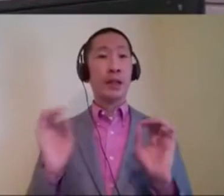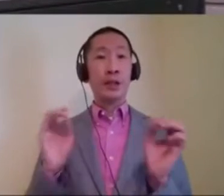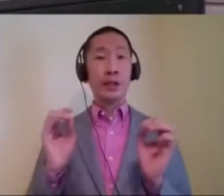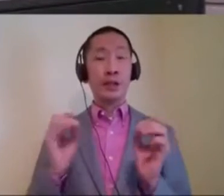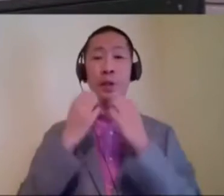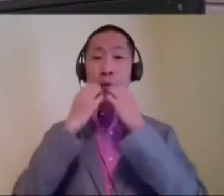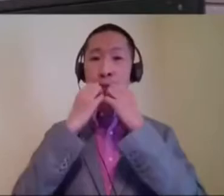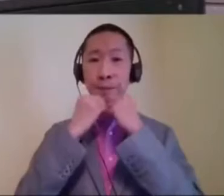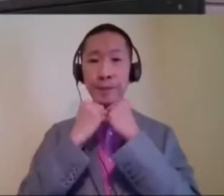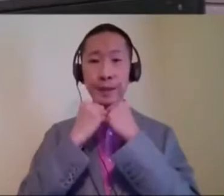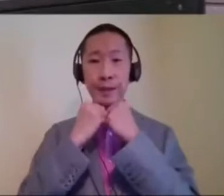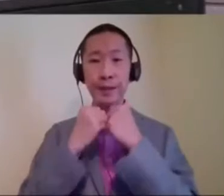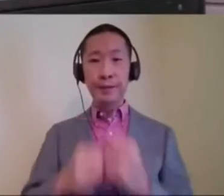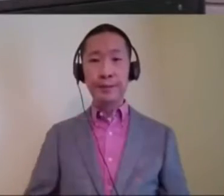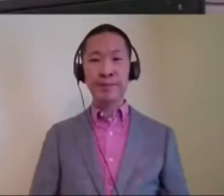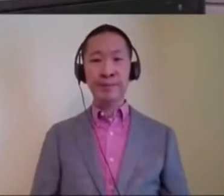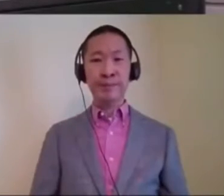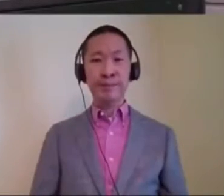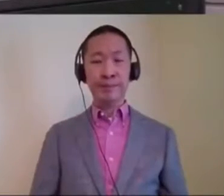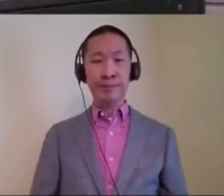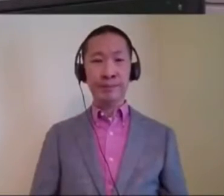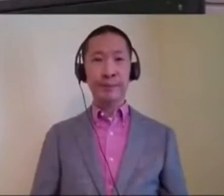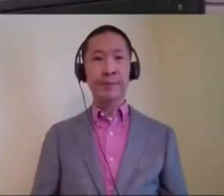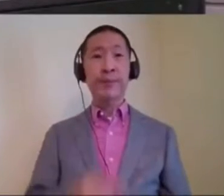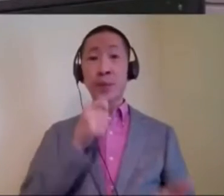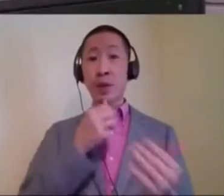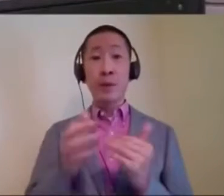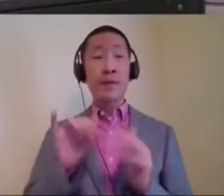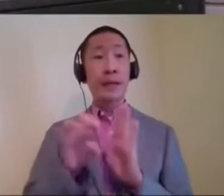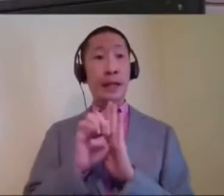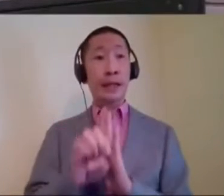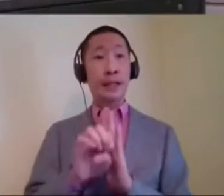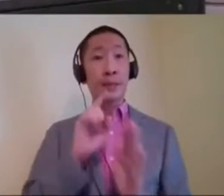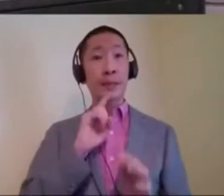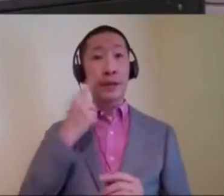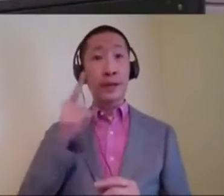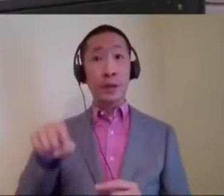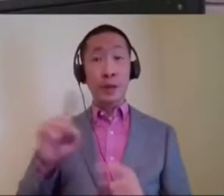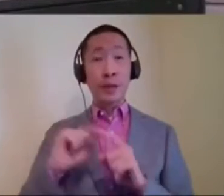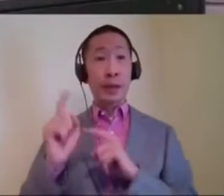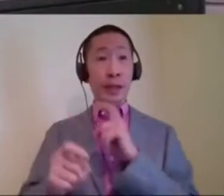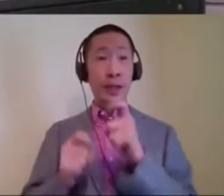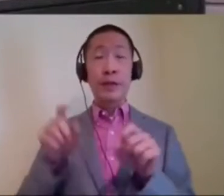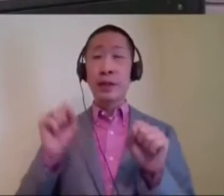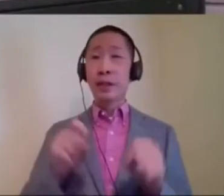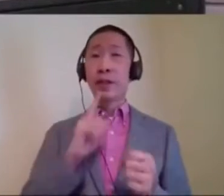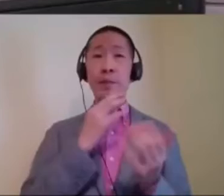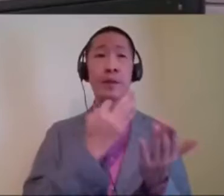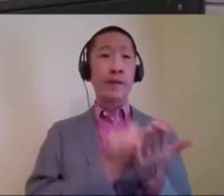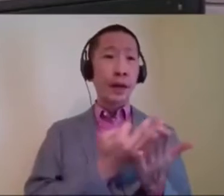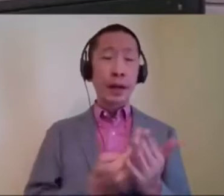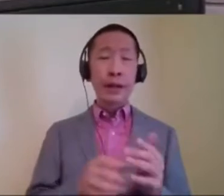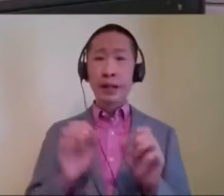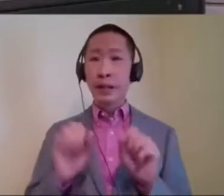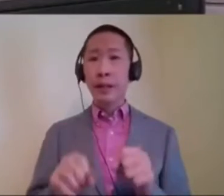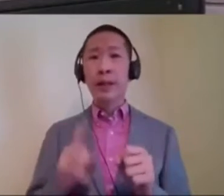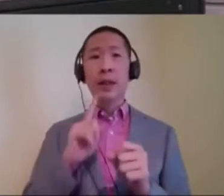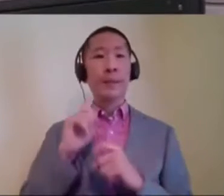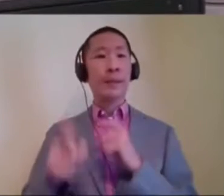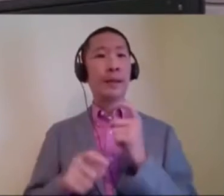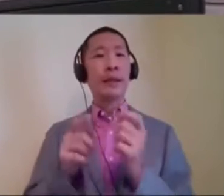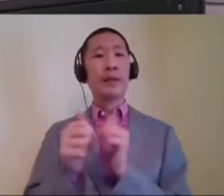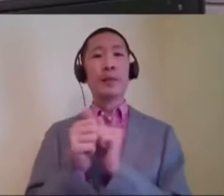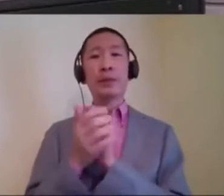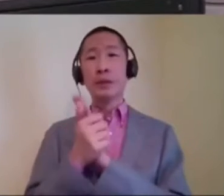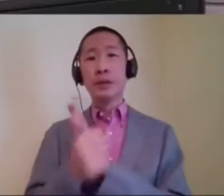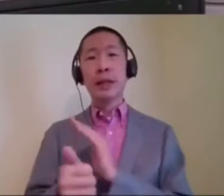cared. And so whoever that example has been for you in giving, it could be finances, it could be gifts and talents, it